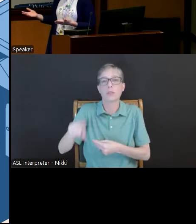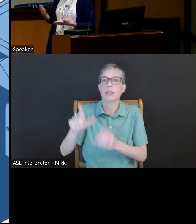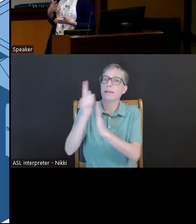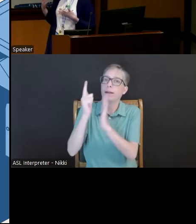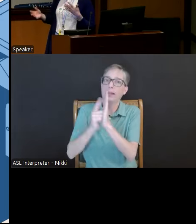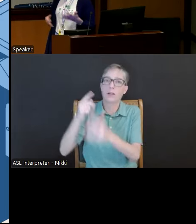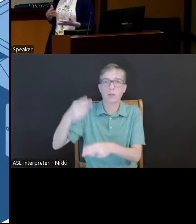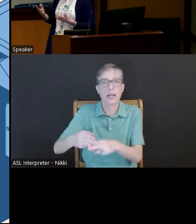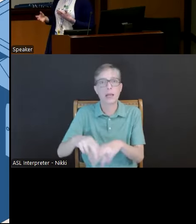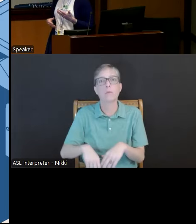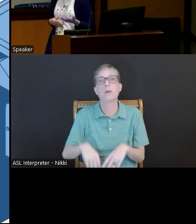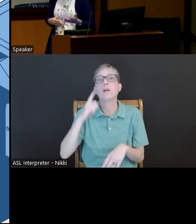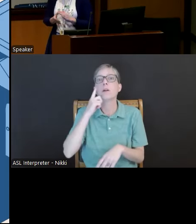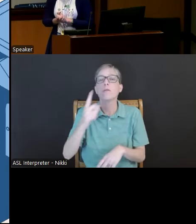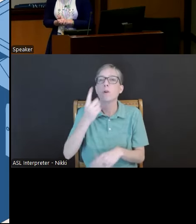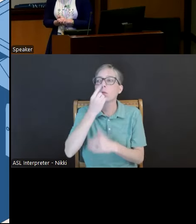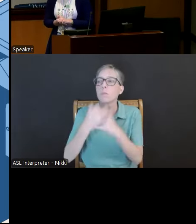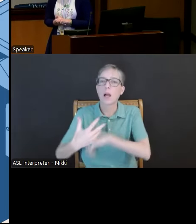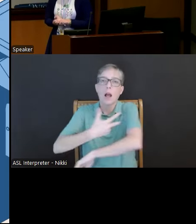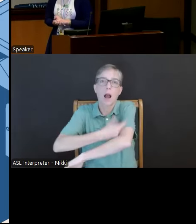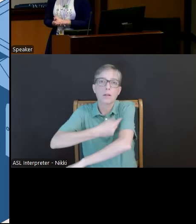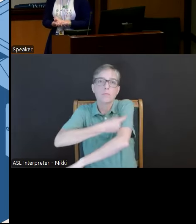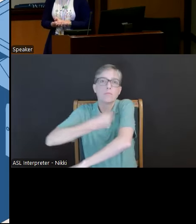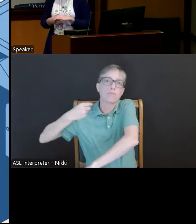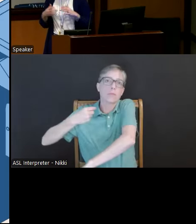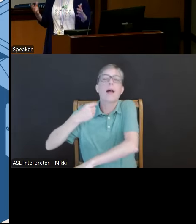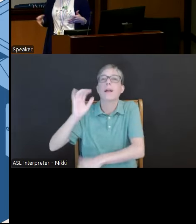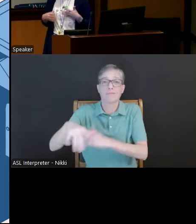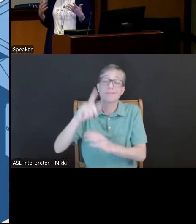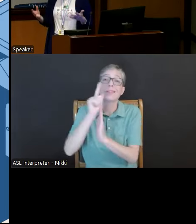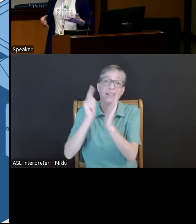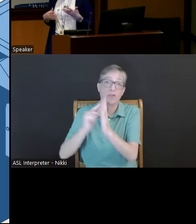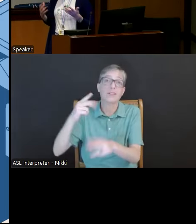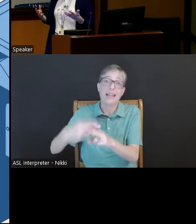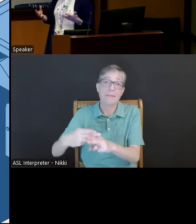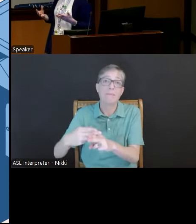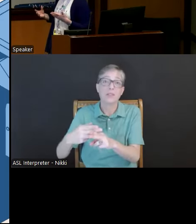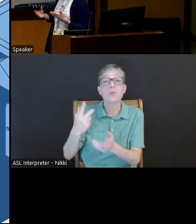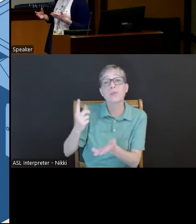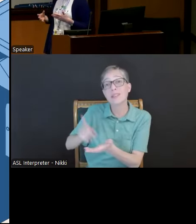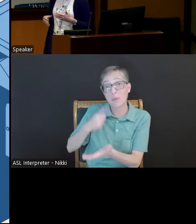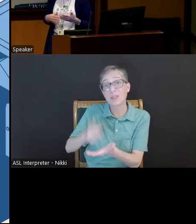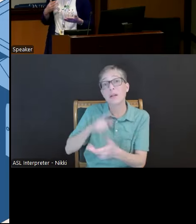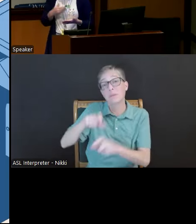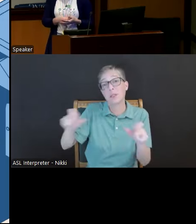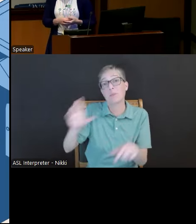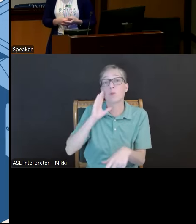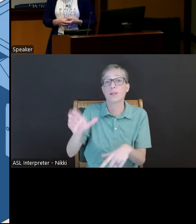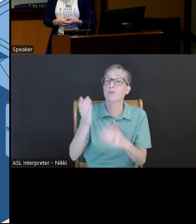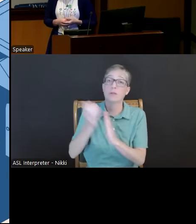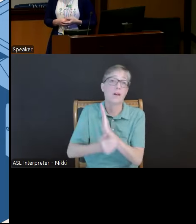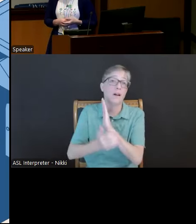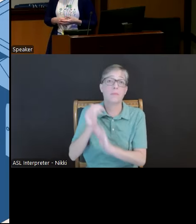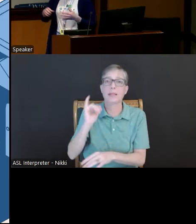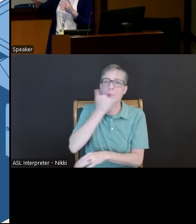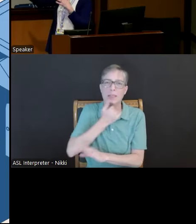the legal name. They don't have the capability to put the person's chosen name. So there's places where people are going to be misgendered, and I'd rather give somebody